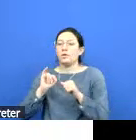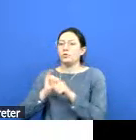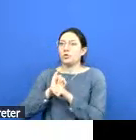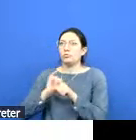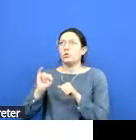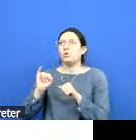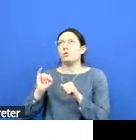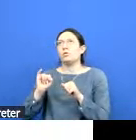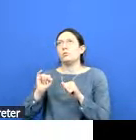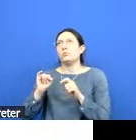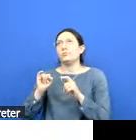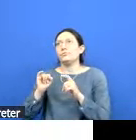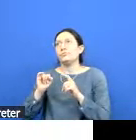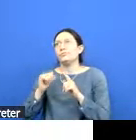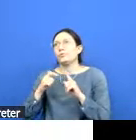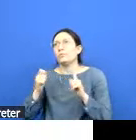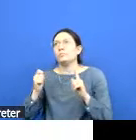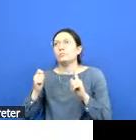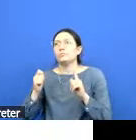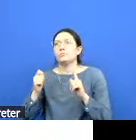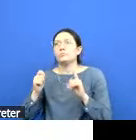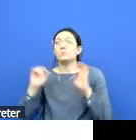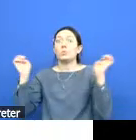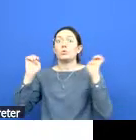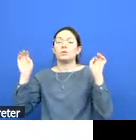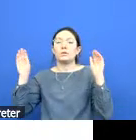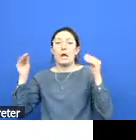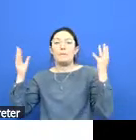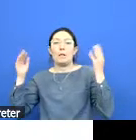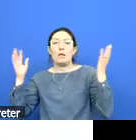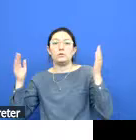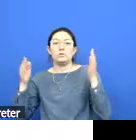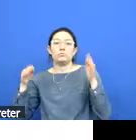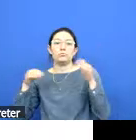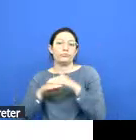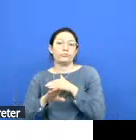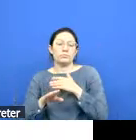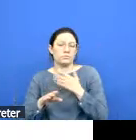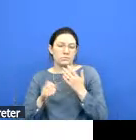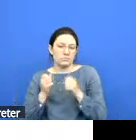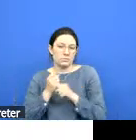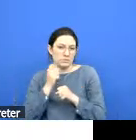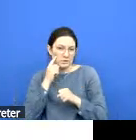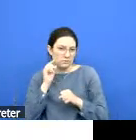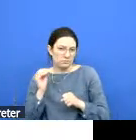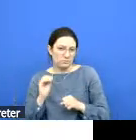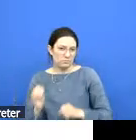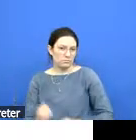industrial from a emergency response standpoint, that doesn't make sense.